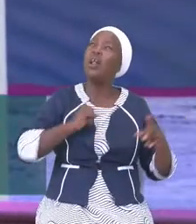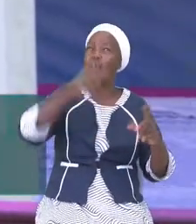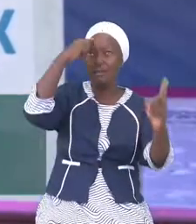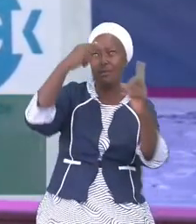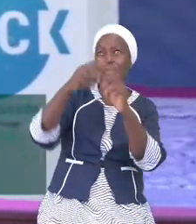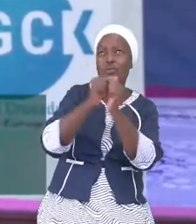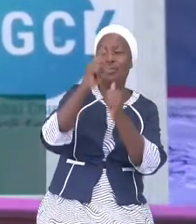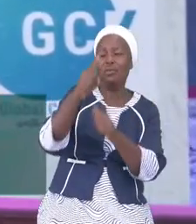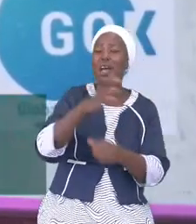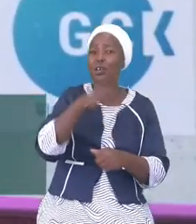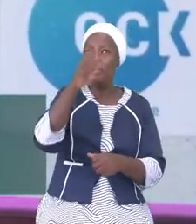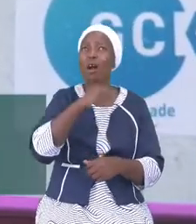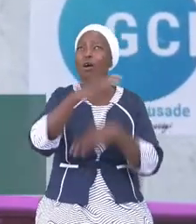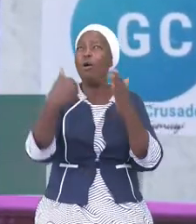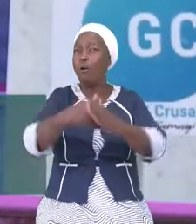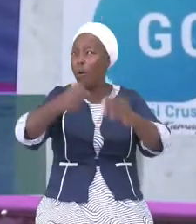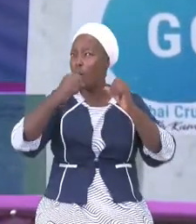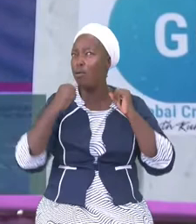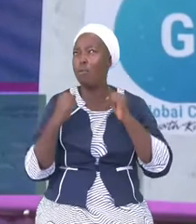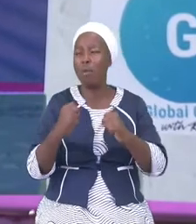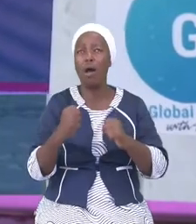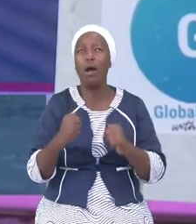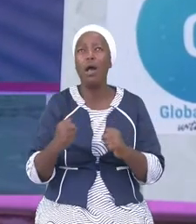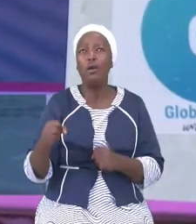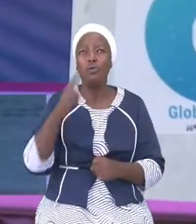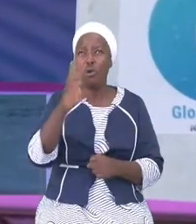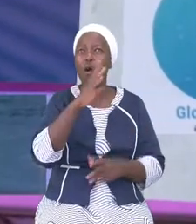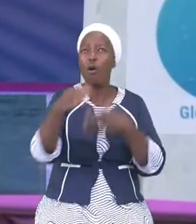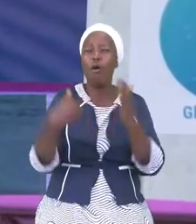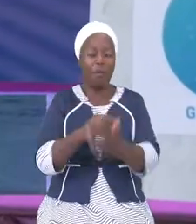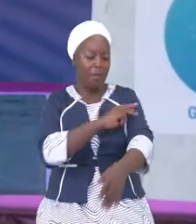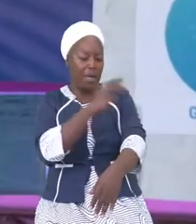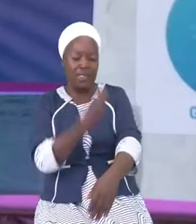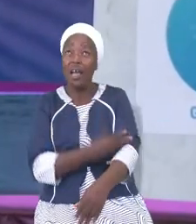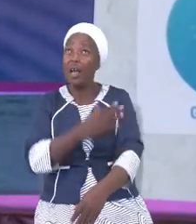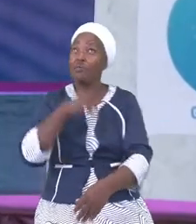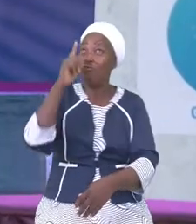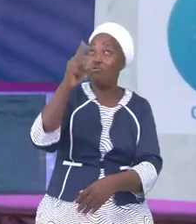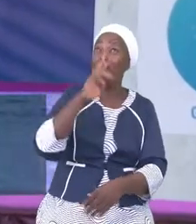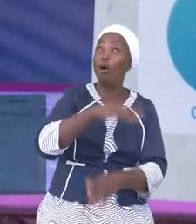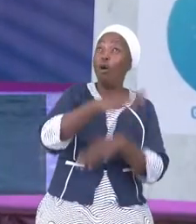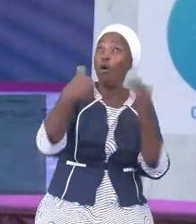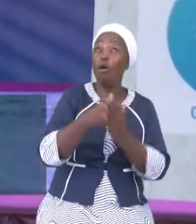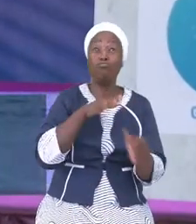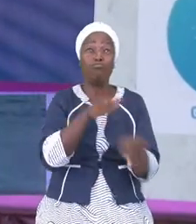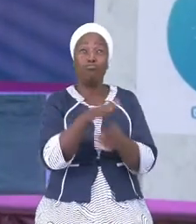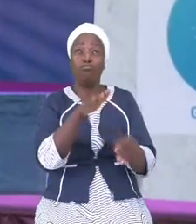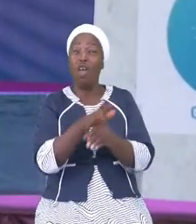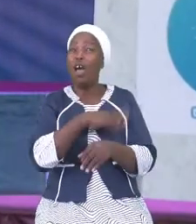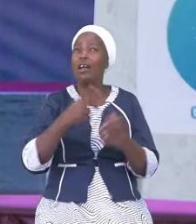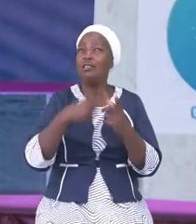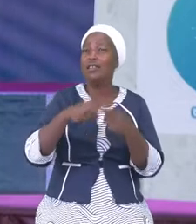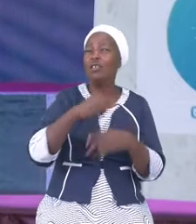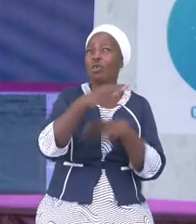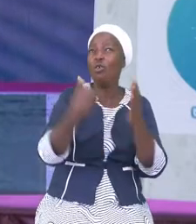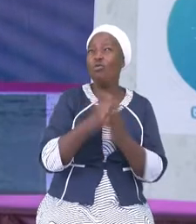you. You are all power and you are all mighty and you are all sufficient. All your